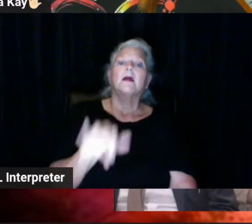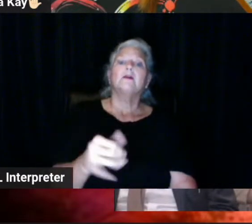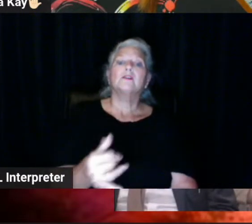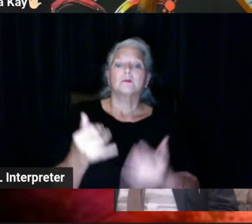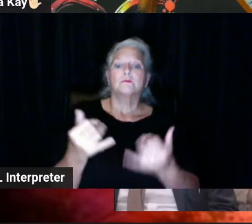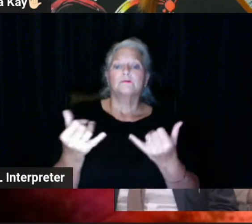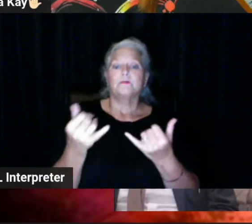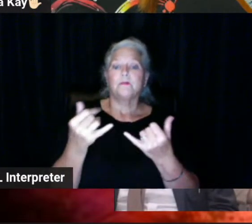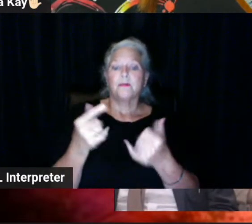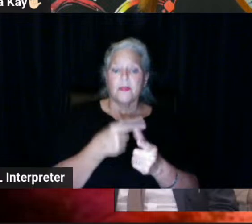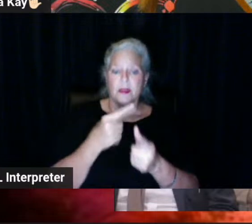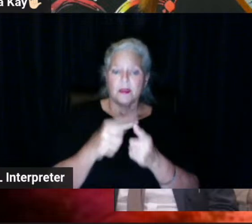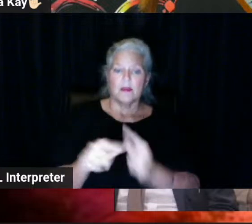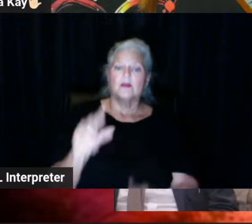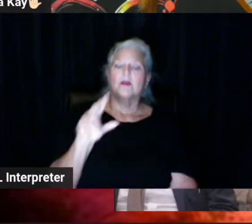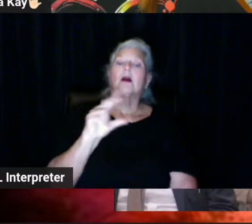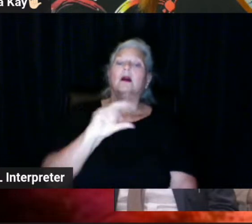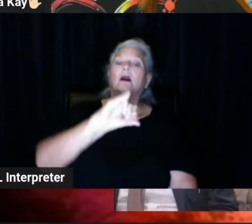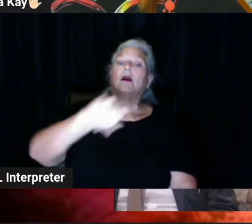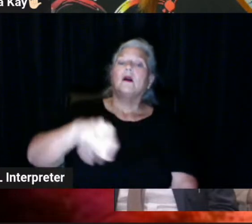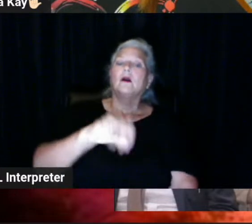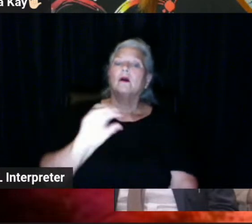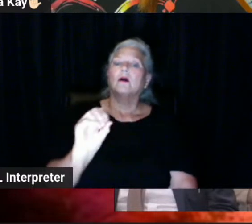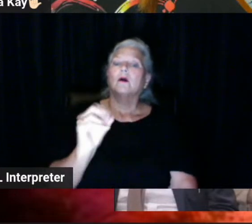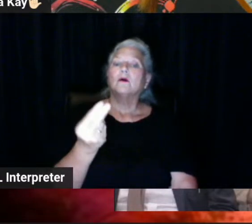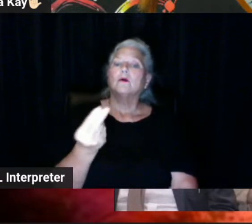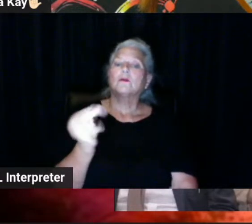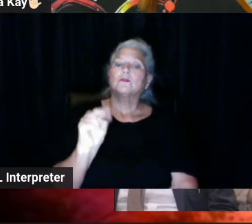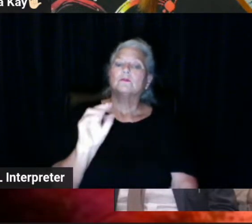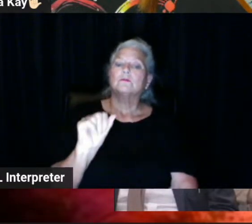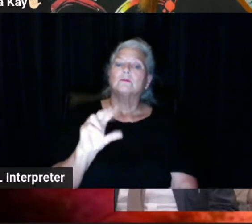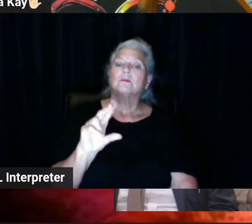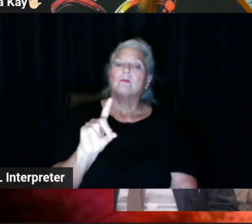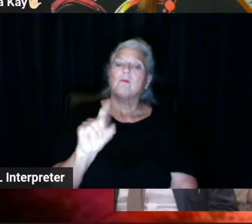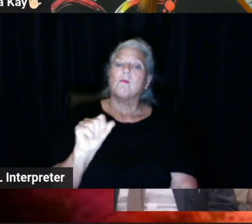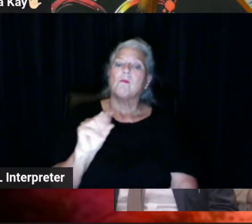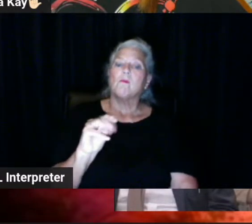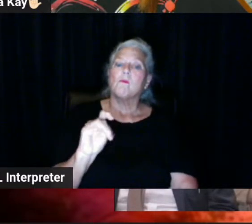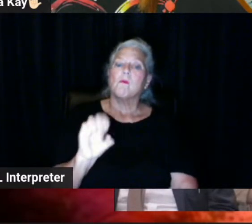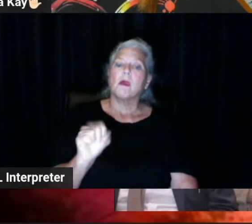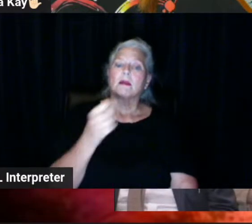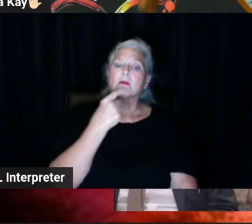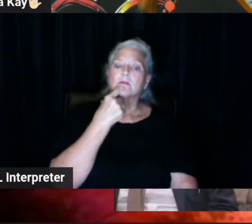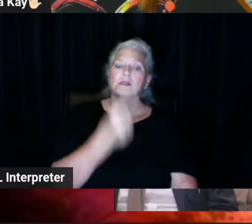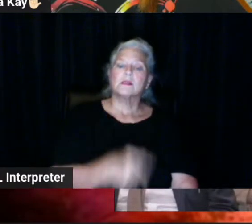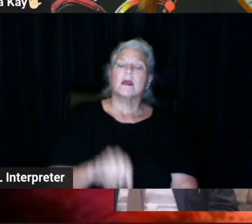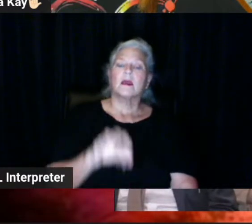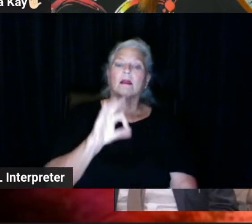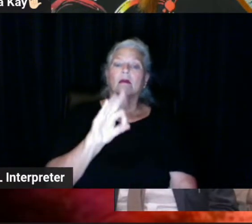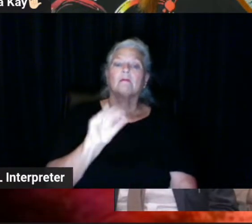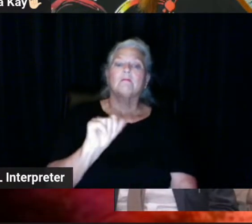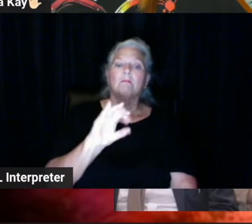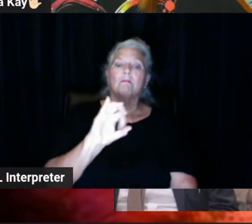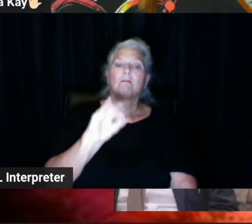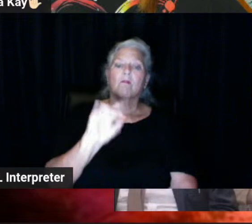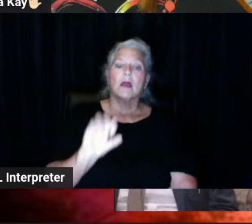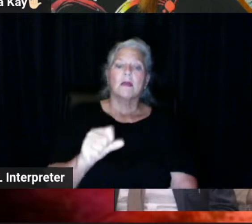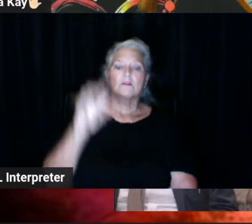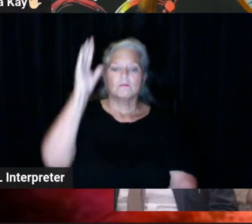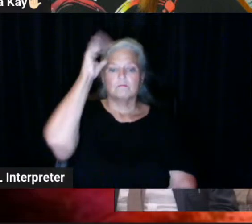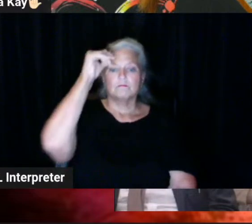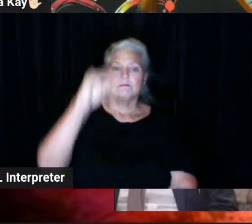many. John Adams once said, "Facts are stubborn things, and whatever may be our wishes,